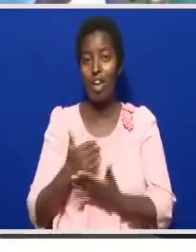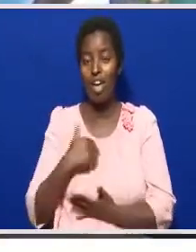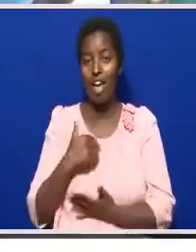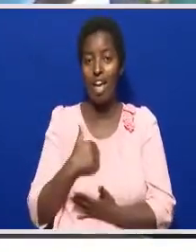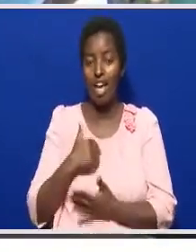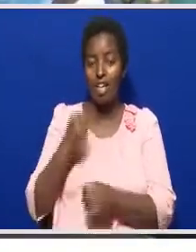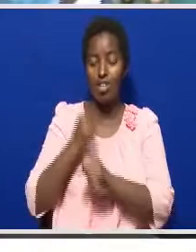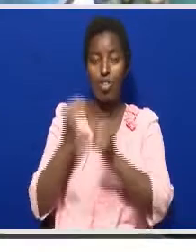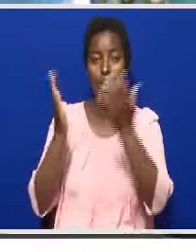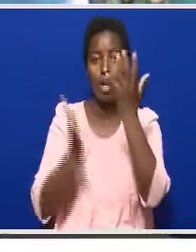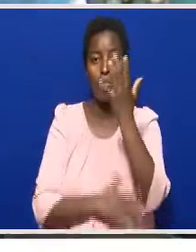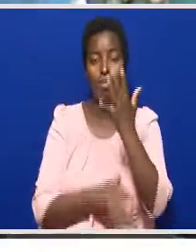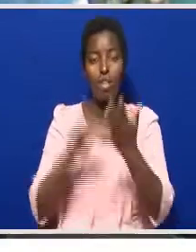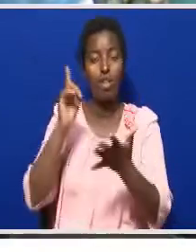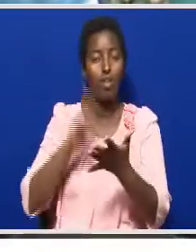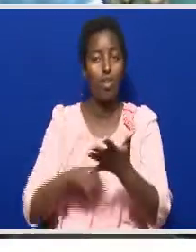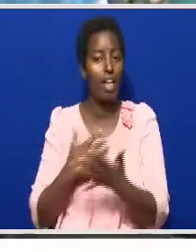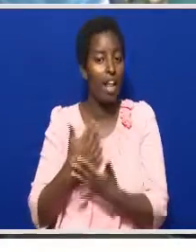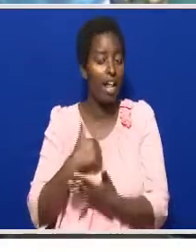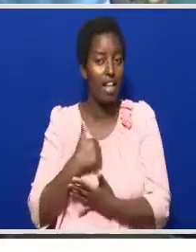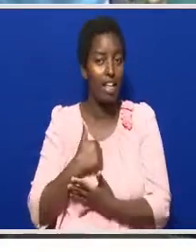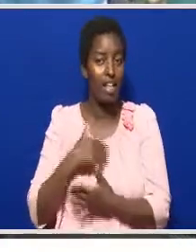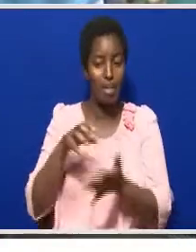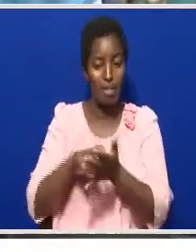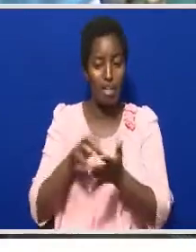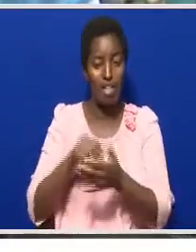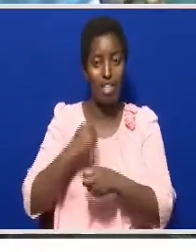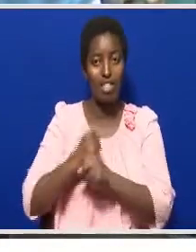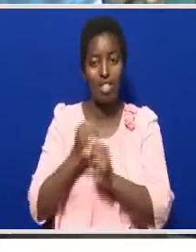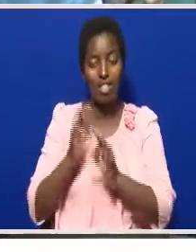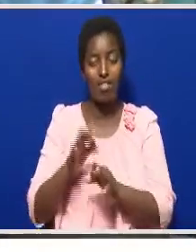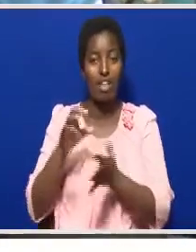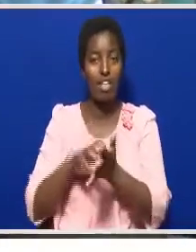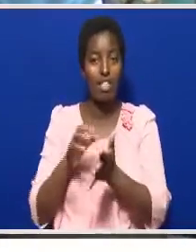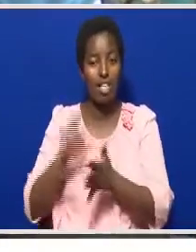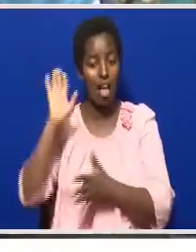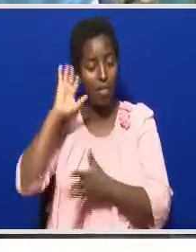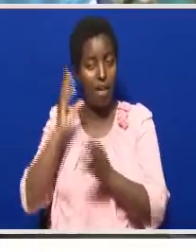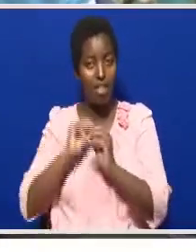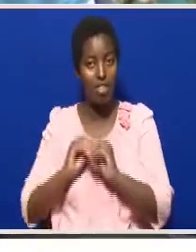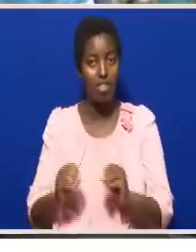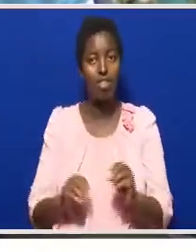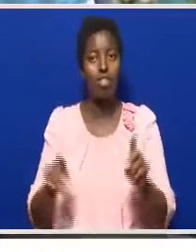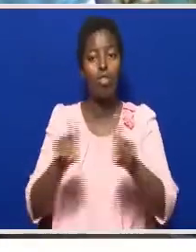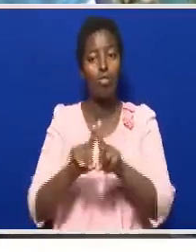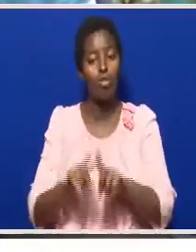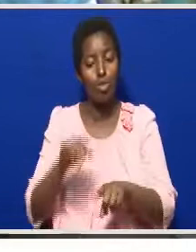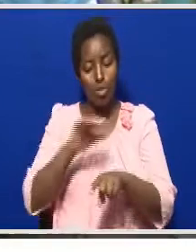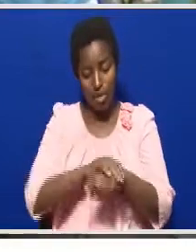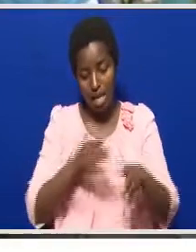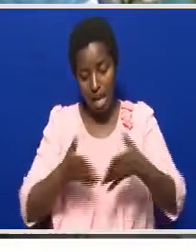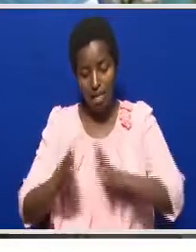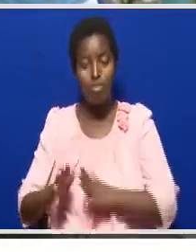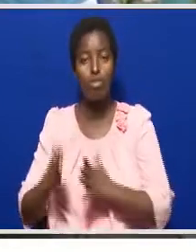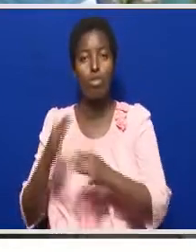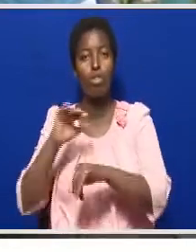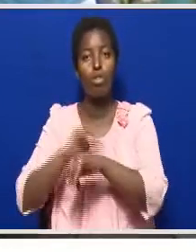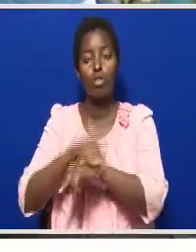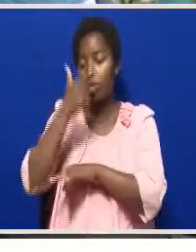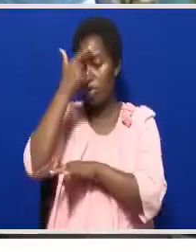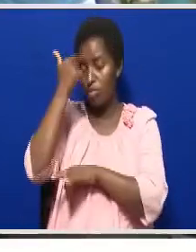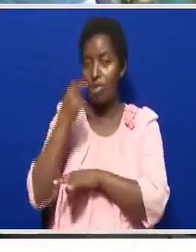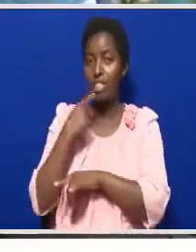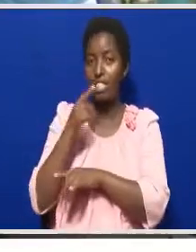makosa na rufaa yake anaweza kujitetea namna gani. Yule ambaye bado kesi yake hajasikiza atakuwa na nafasi nzuri pia sasa, kwa sababu